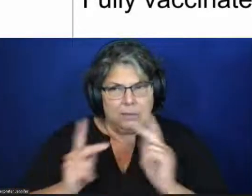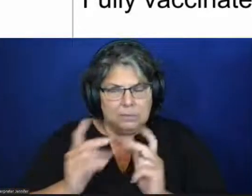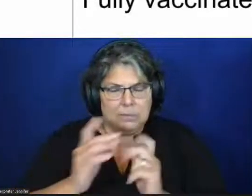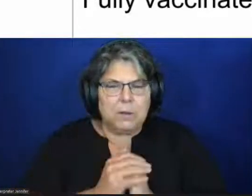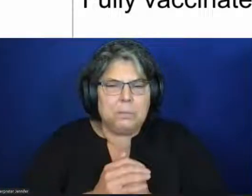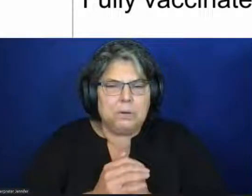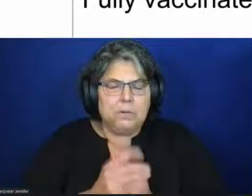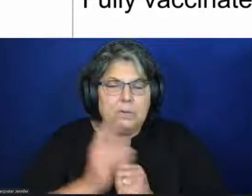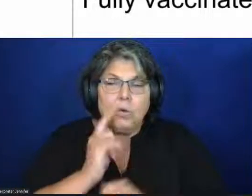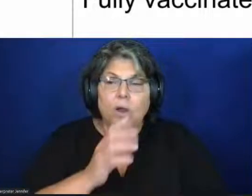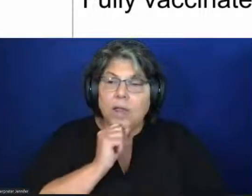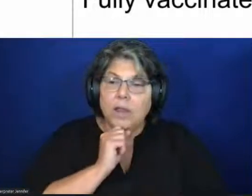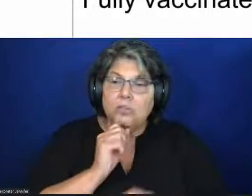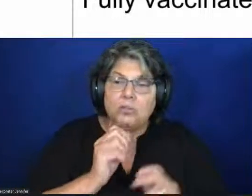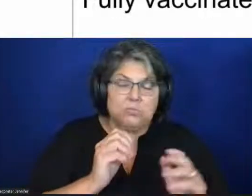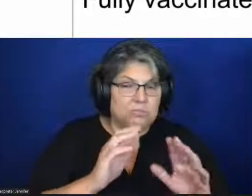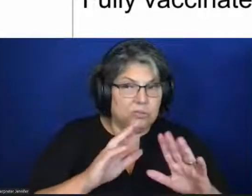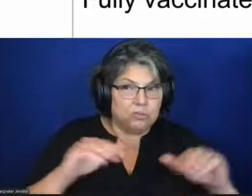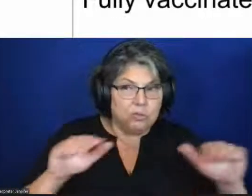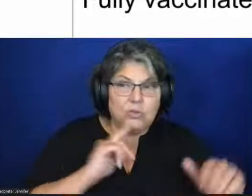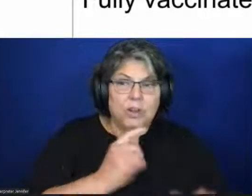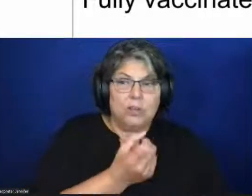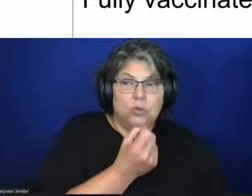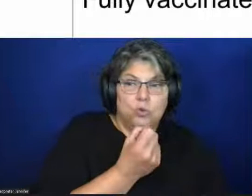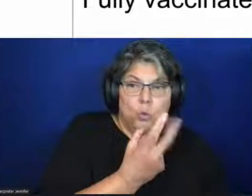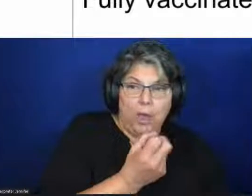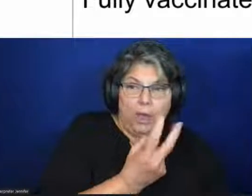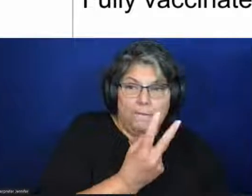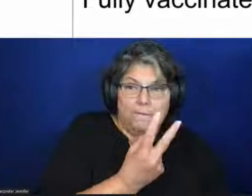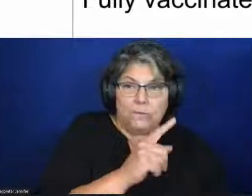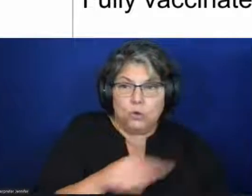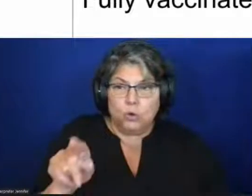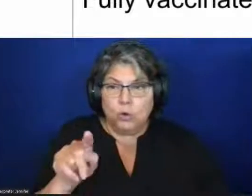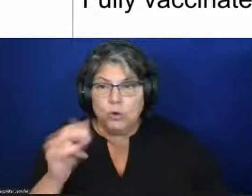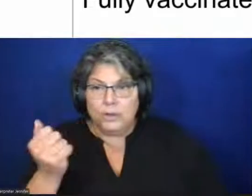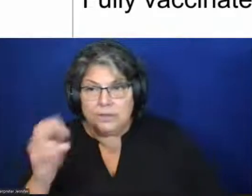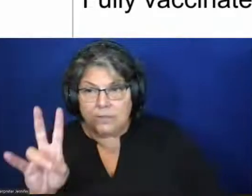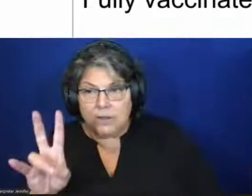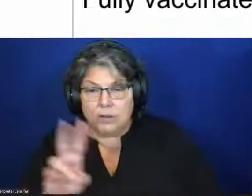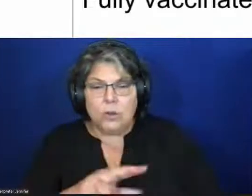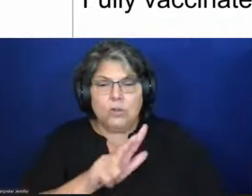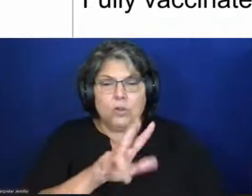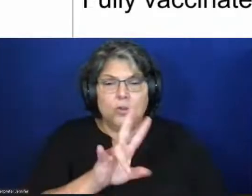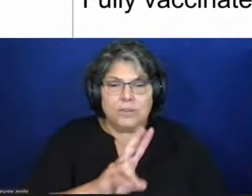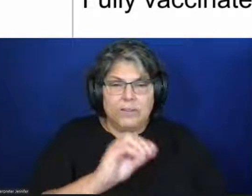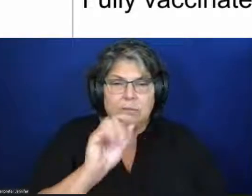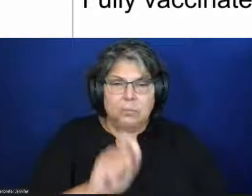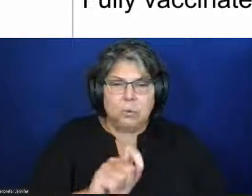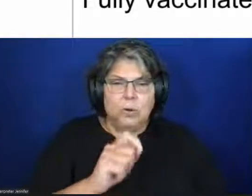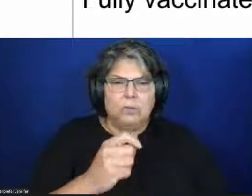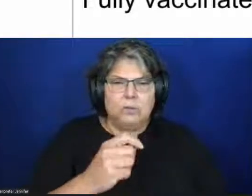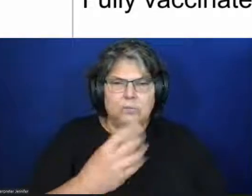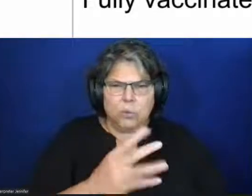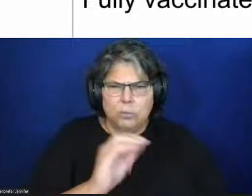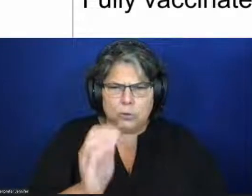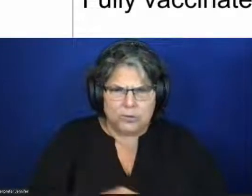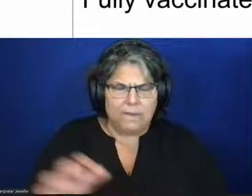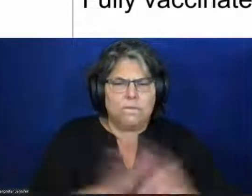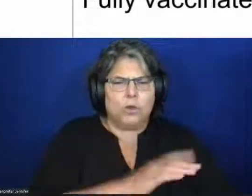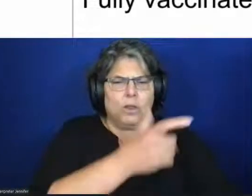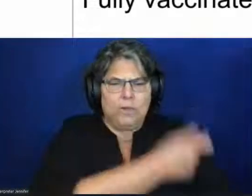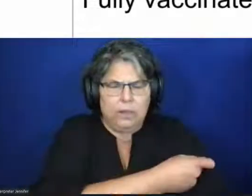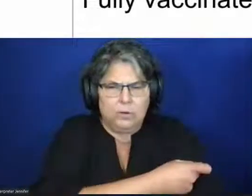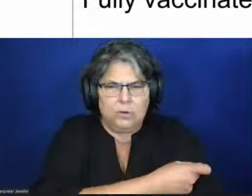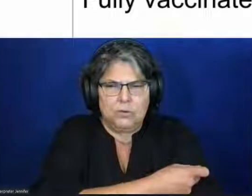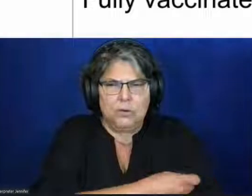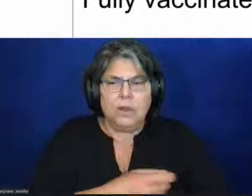those between 12 and 17 years old are now 47.3% fully vaccinated. And between the